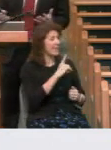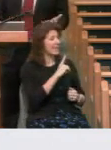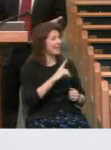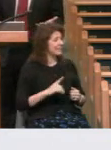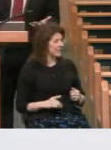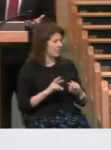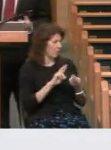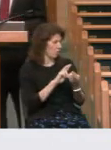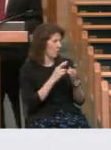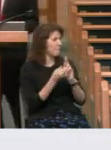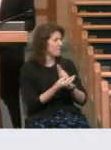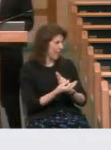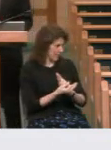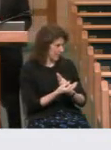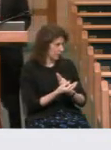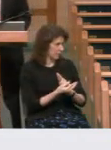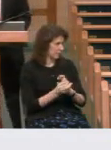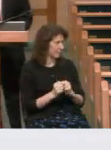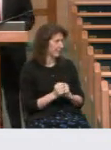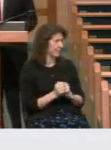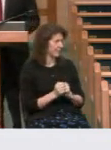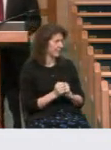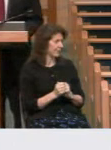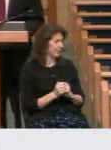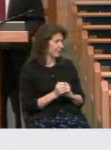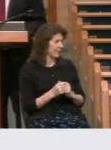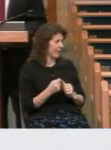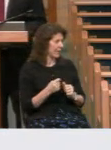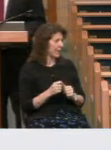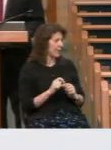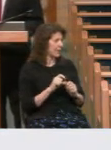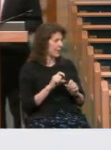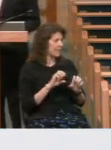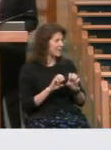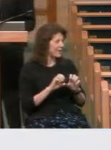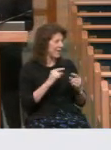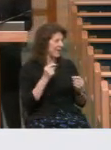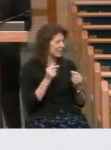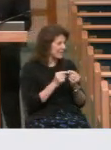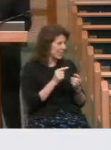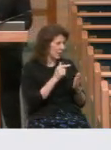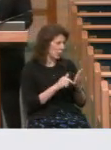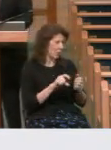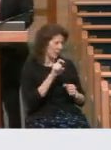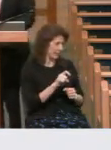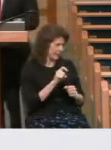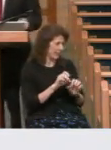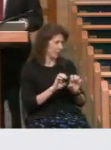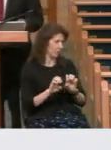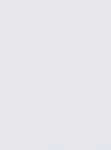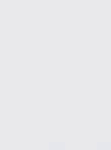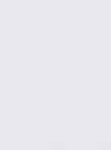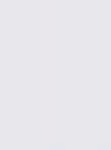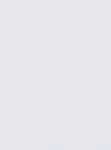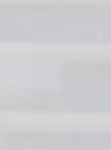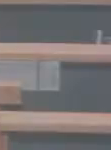He repented, right? He repented. He responded the way he needed to respond. And so he got called out. And sometimes